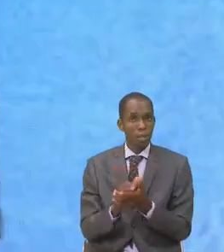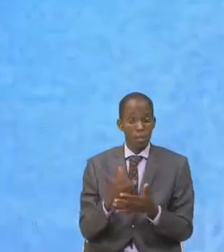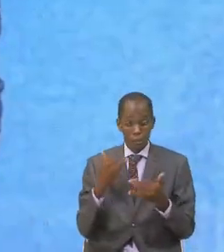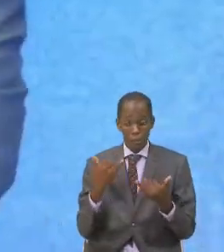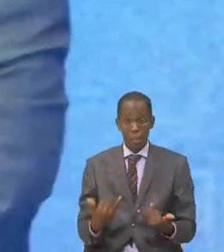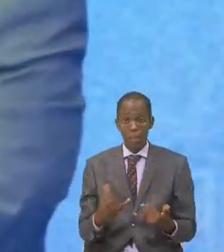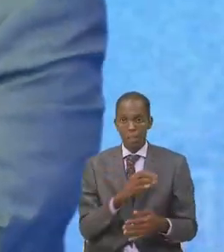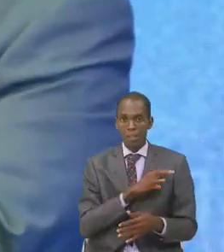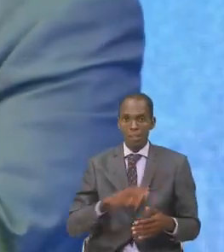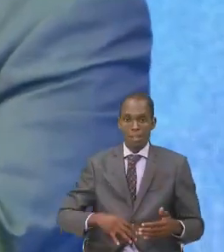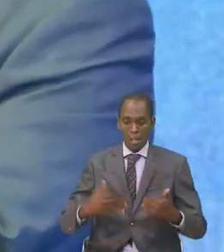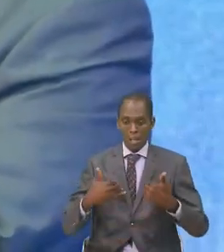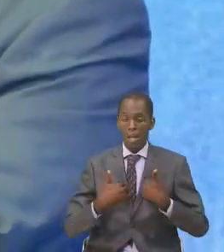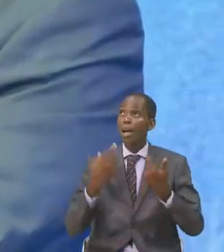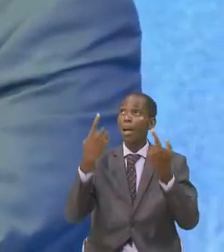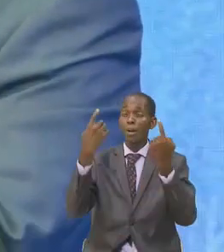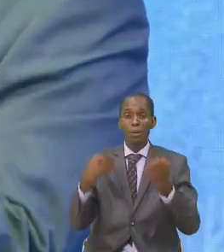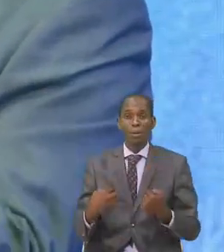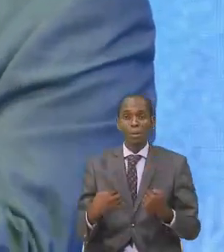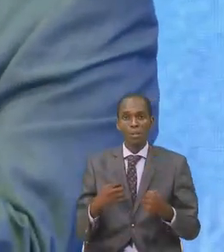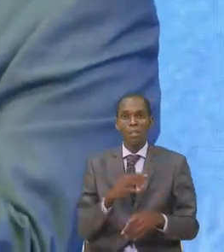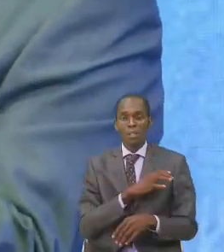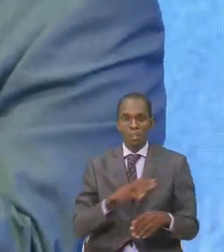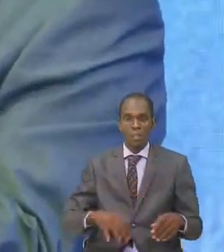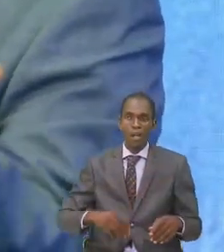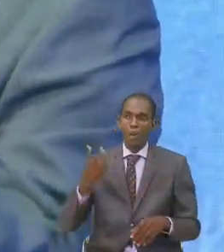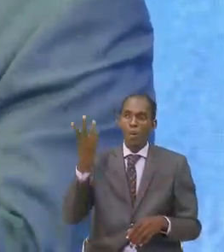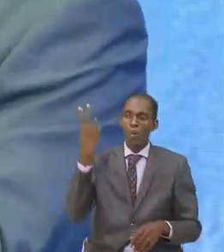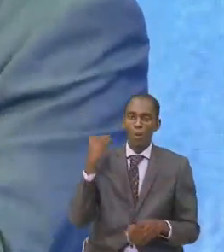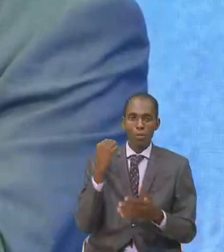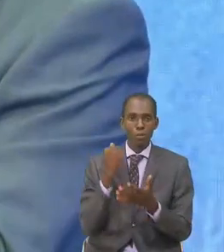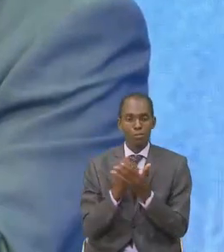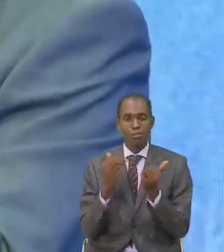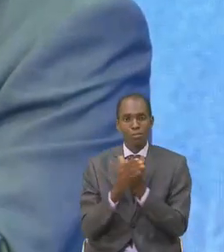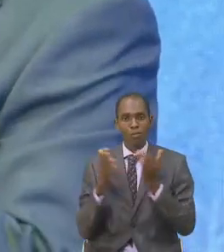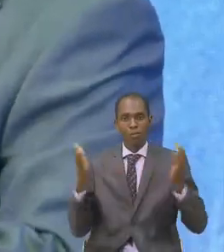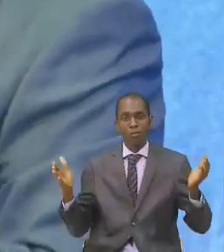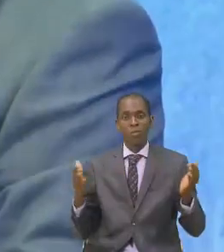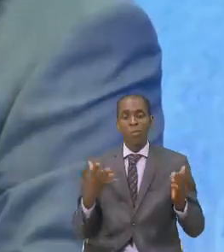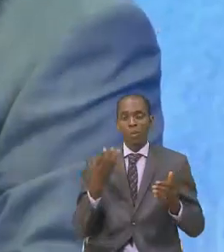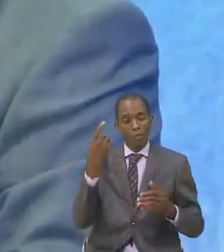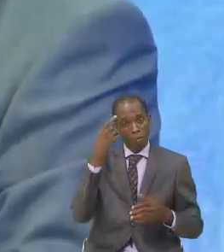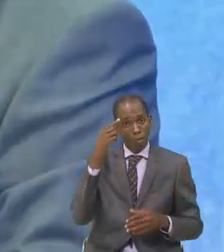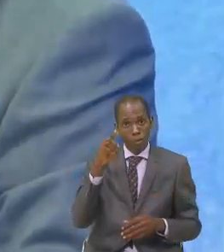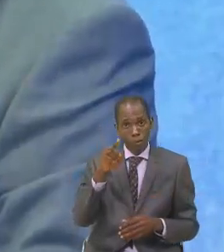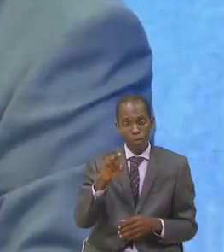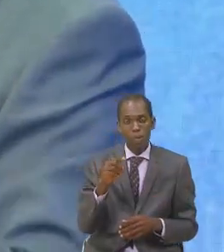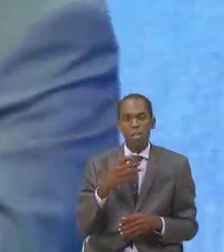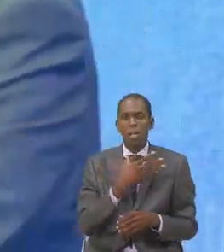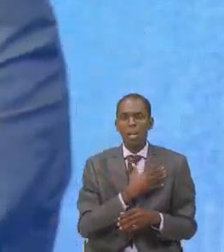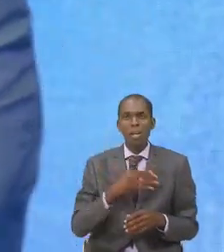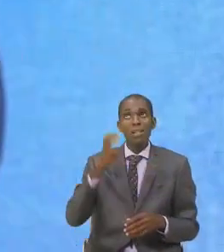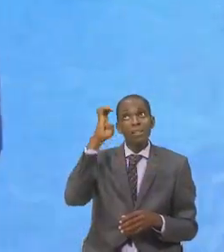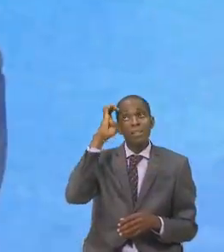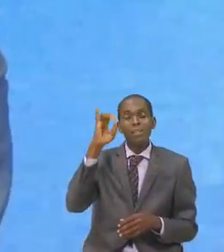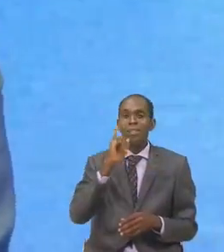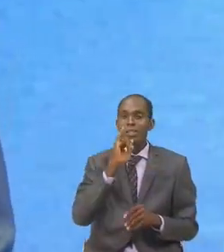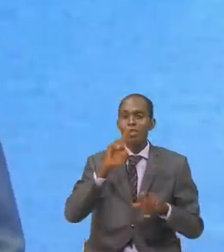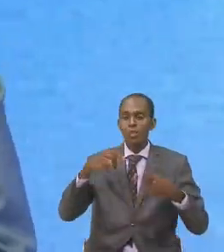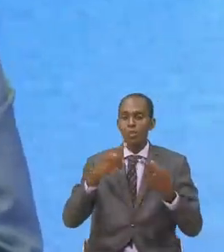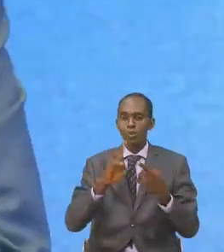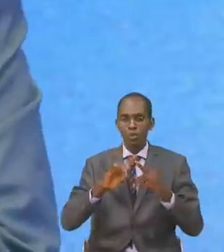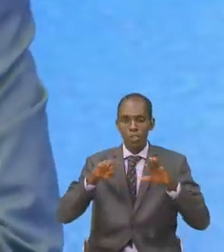Christ. And when you hear that now Christ has come, and Christ was crucified, and he